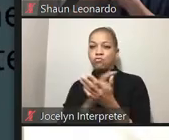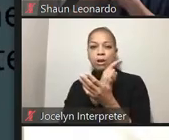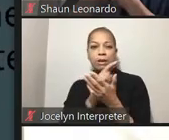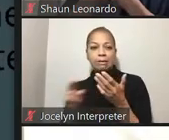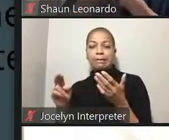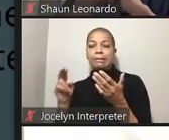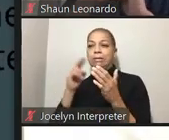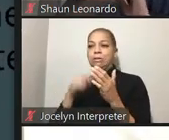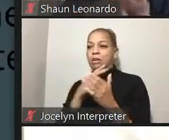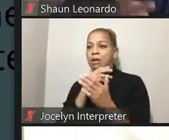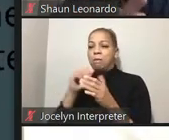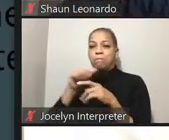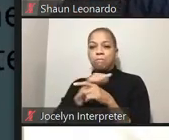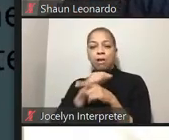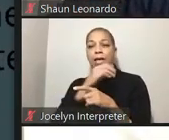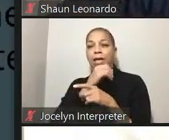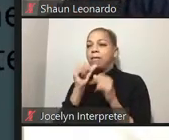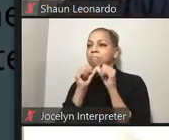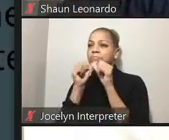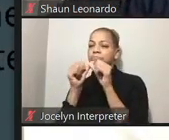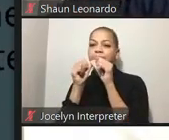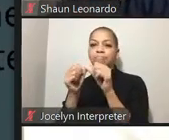and endless media spectacle.